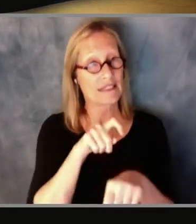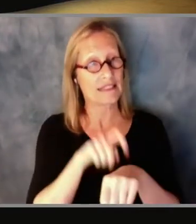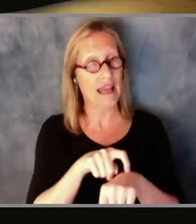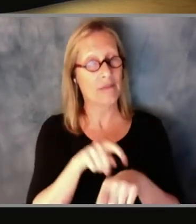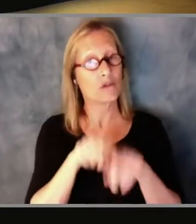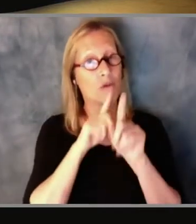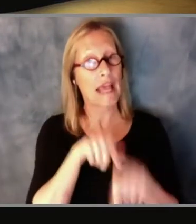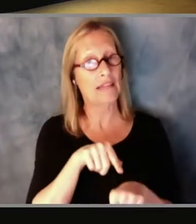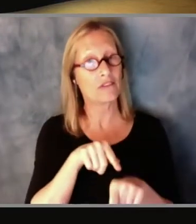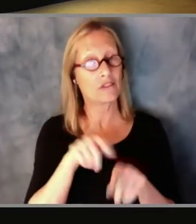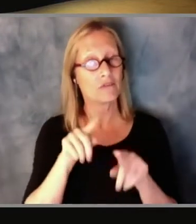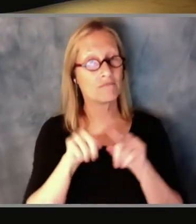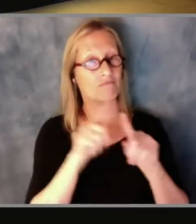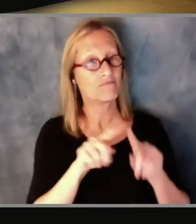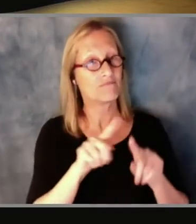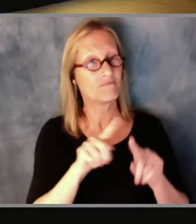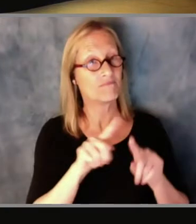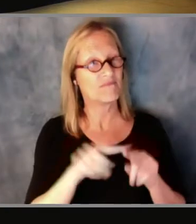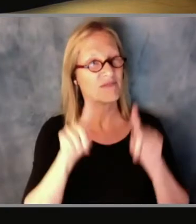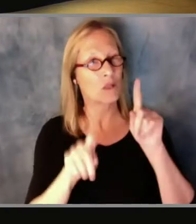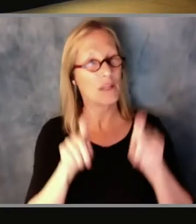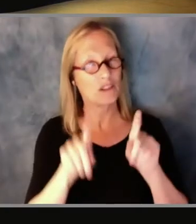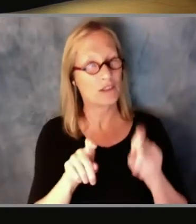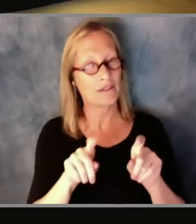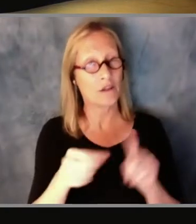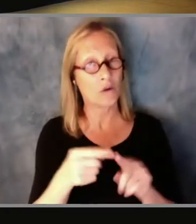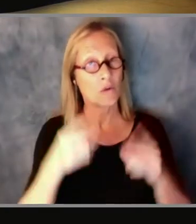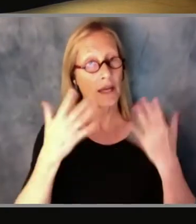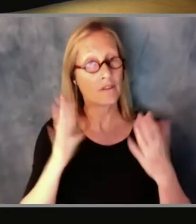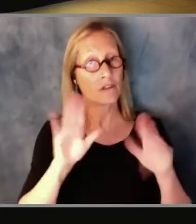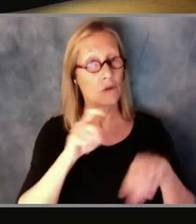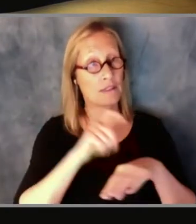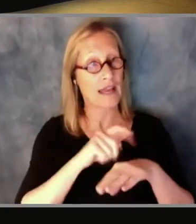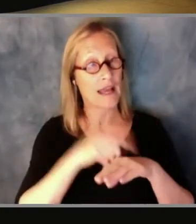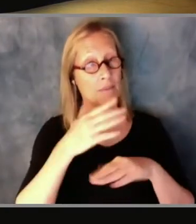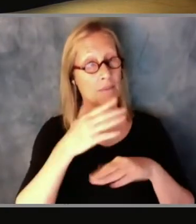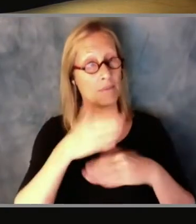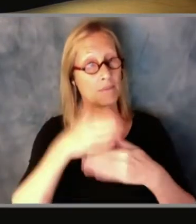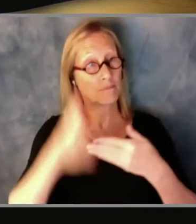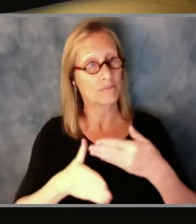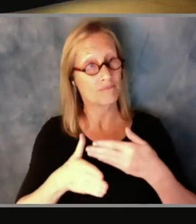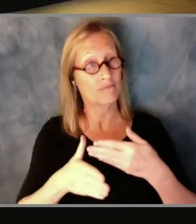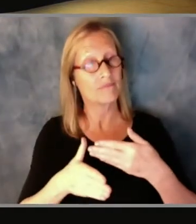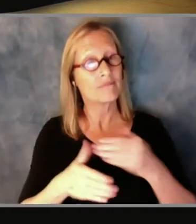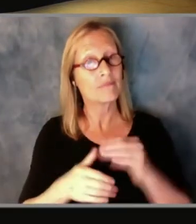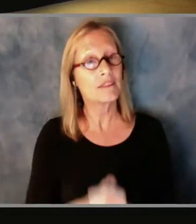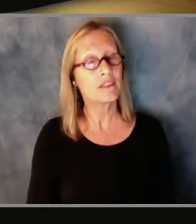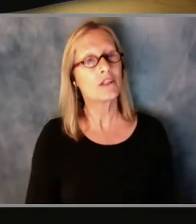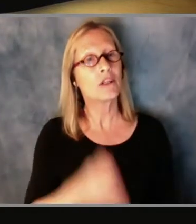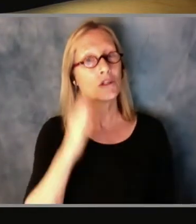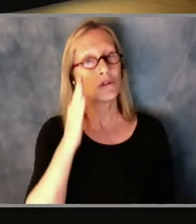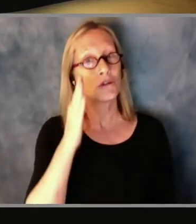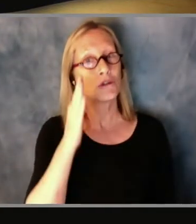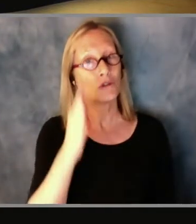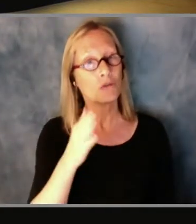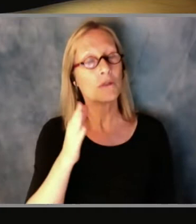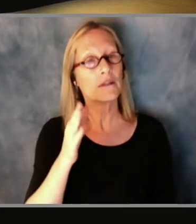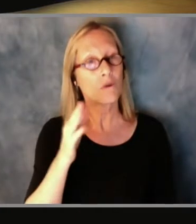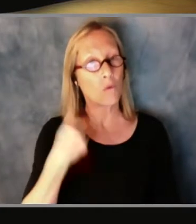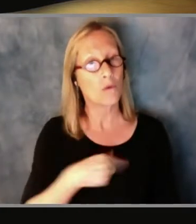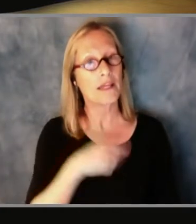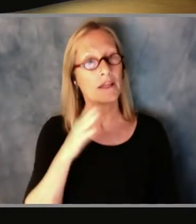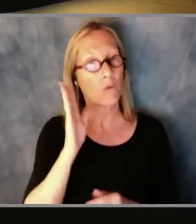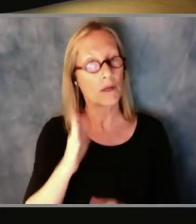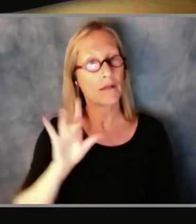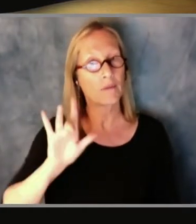a question. Once your time is done, you will be muted,